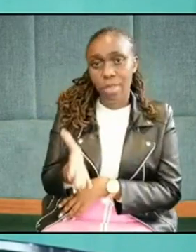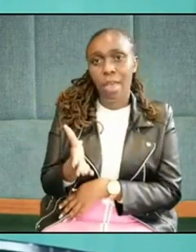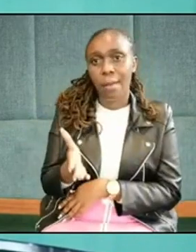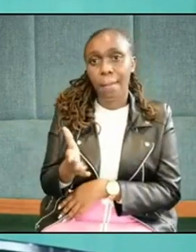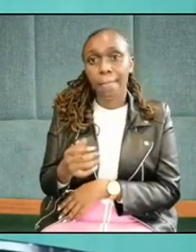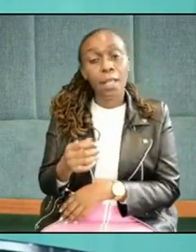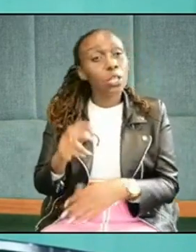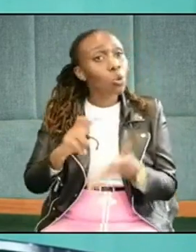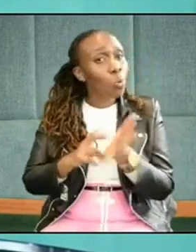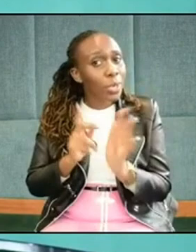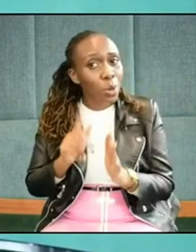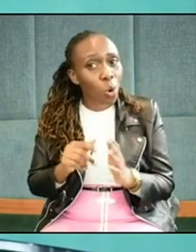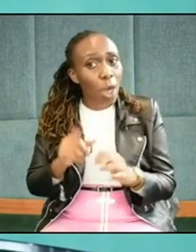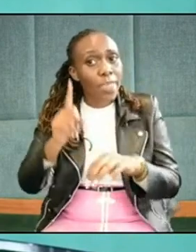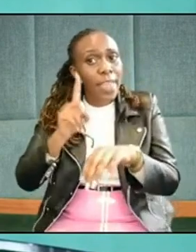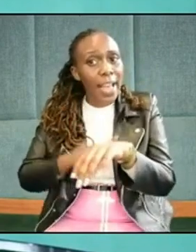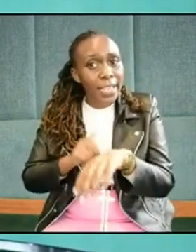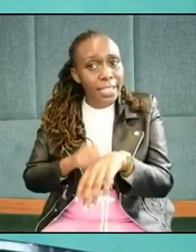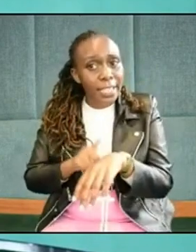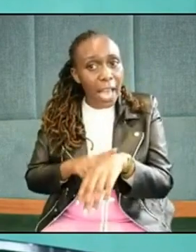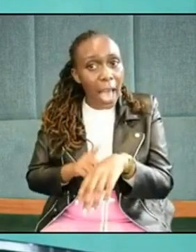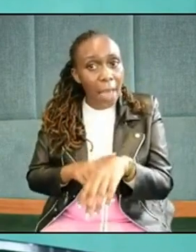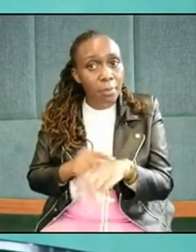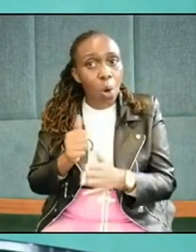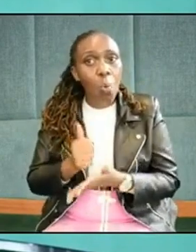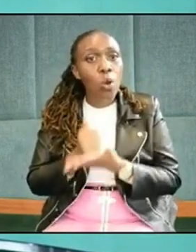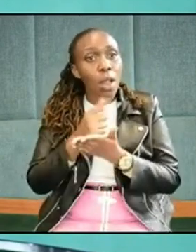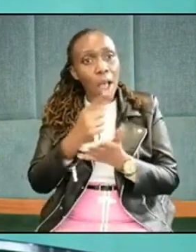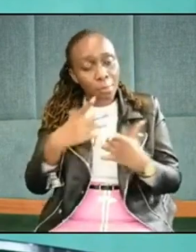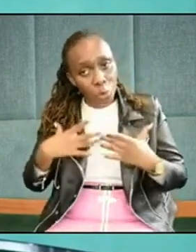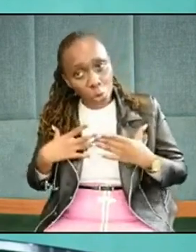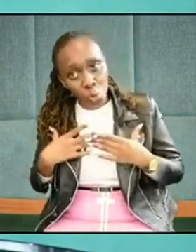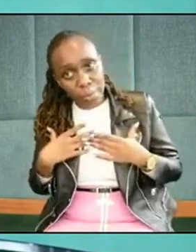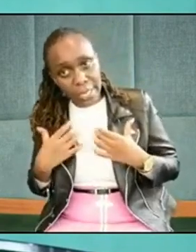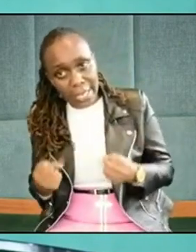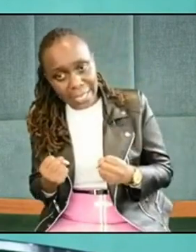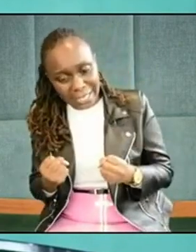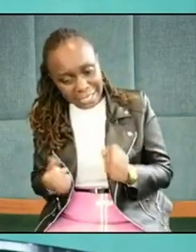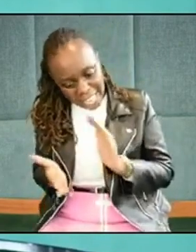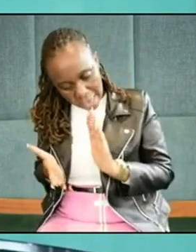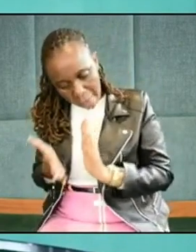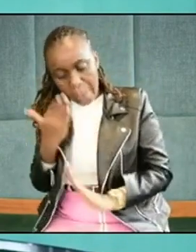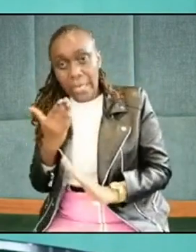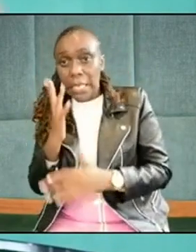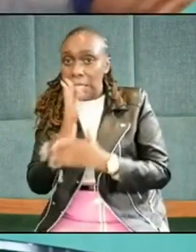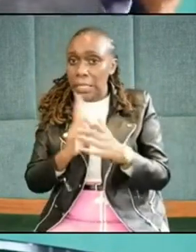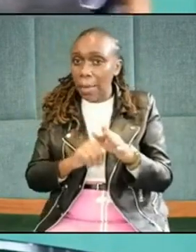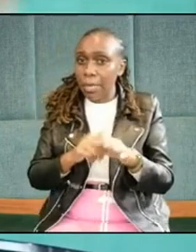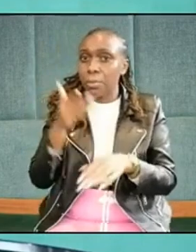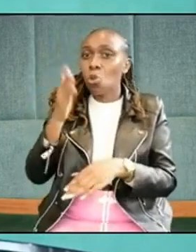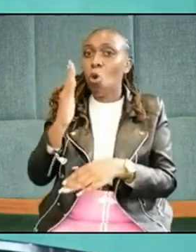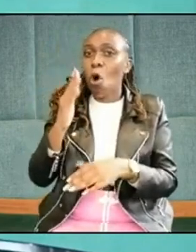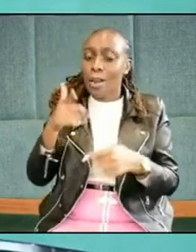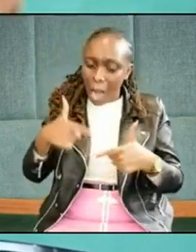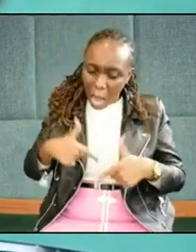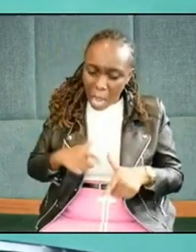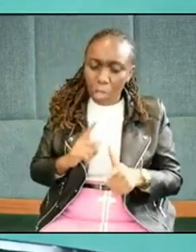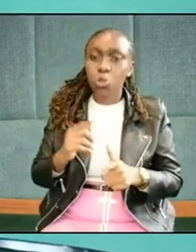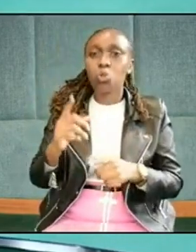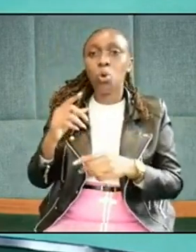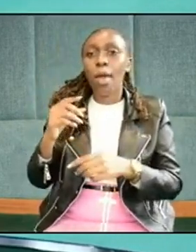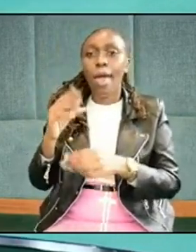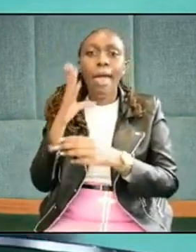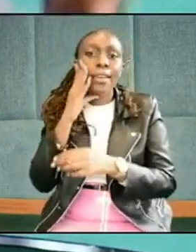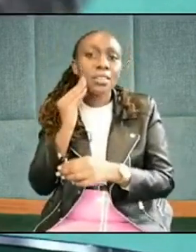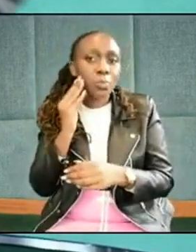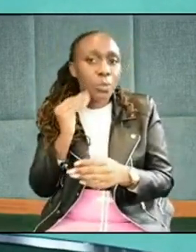times when God will decide to heal you immediately. There are times when he allows you to go through it, but you are not